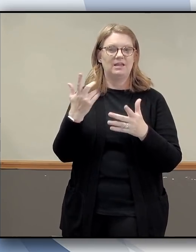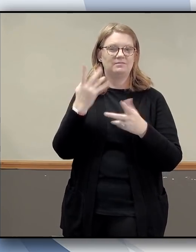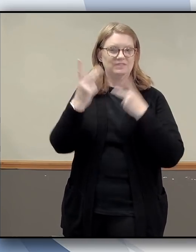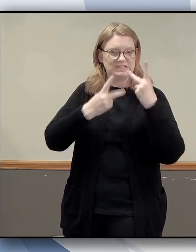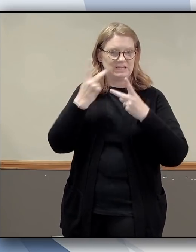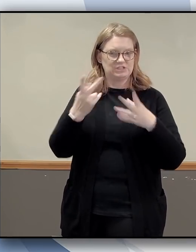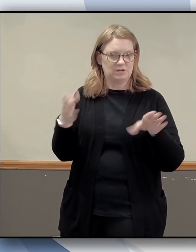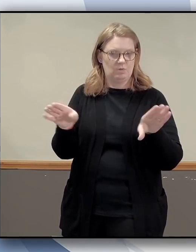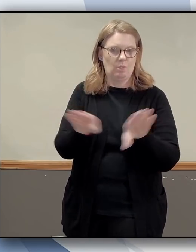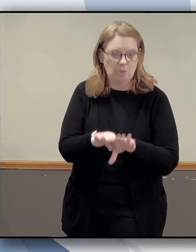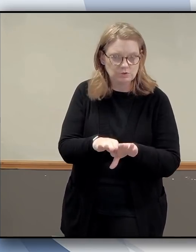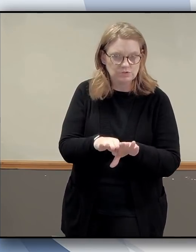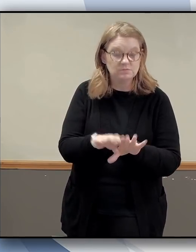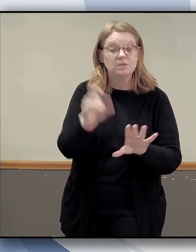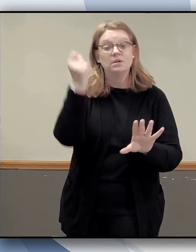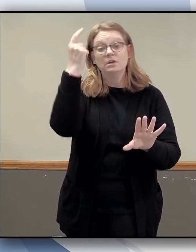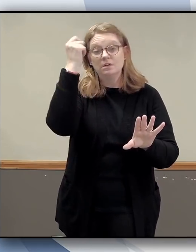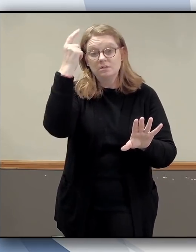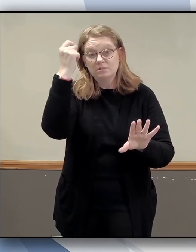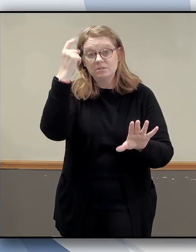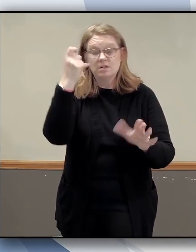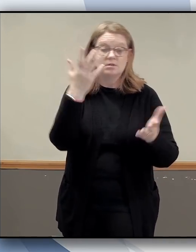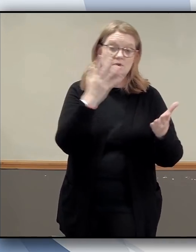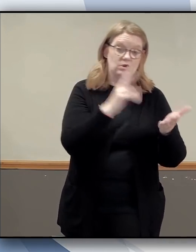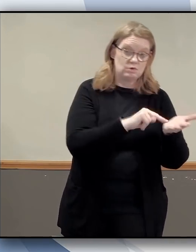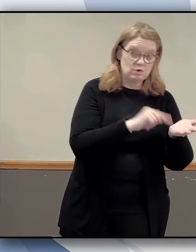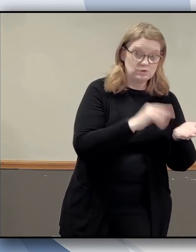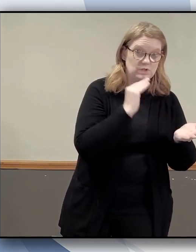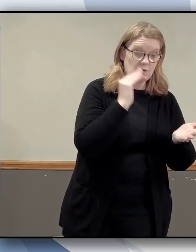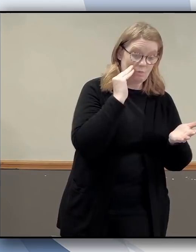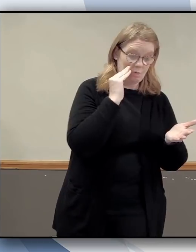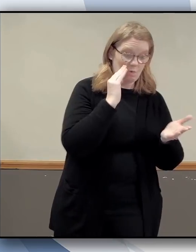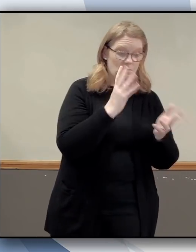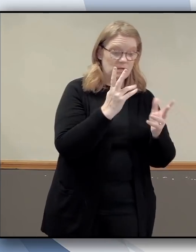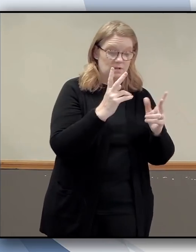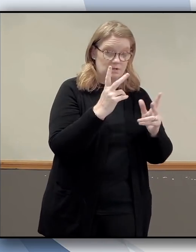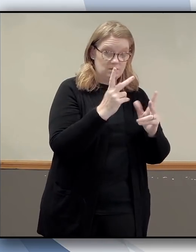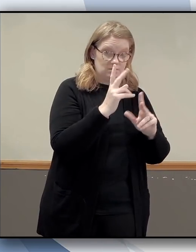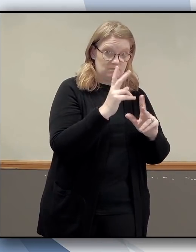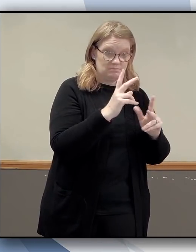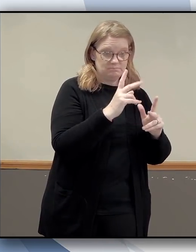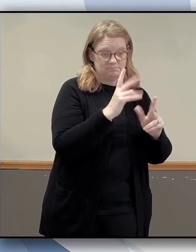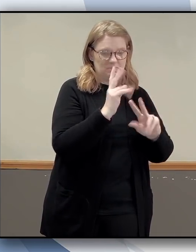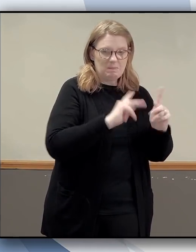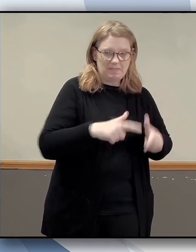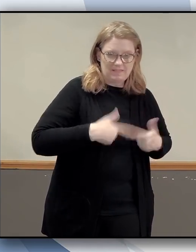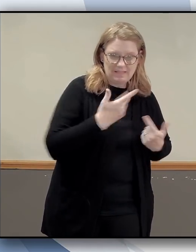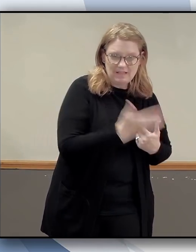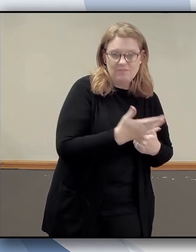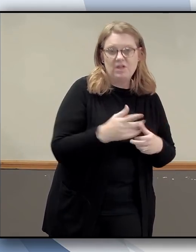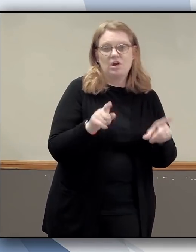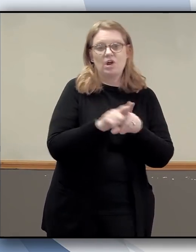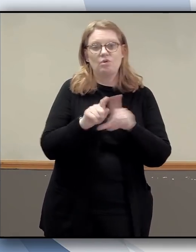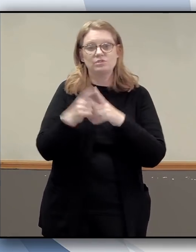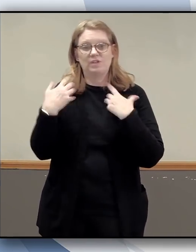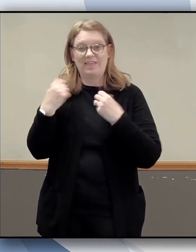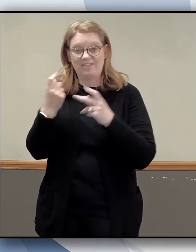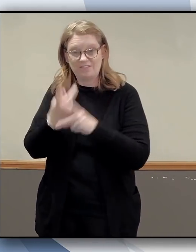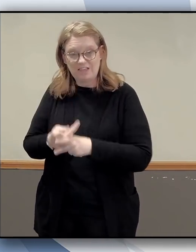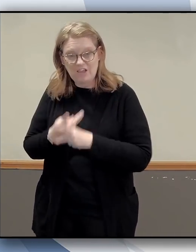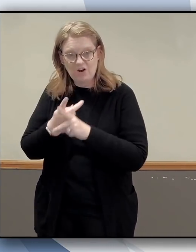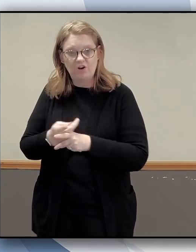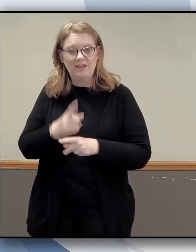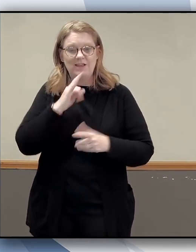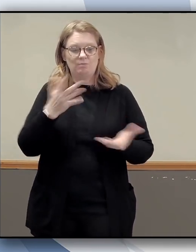wholeheartedly recognize the need to balance nursing home, resident, and staff safety with their quality of life.